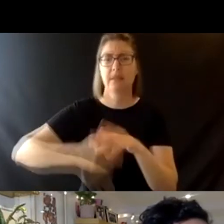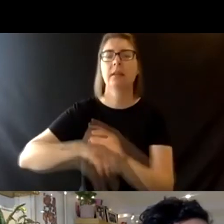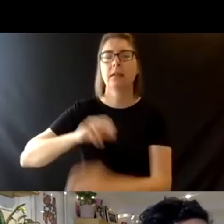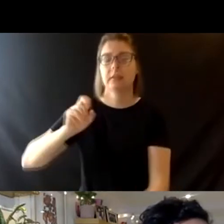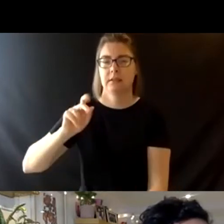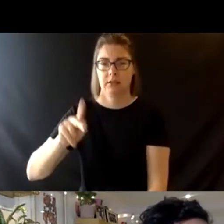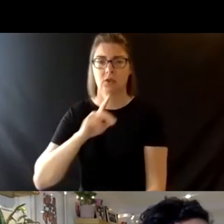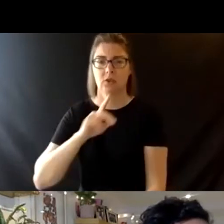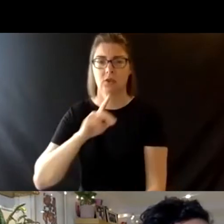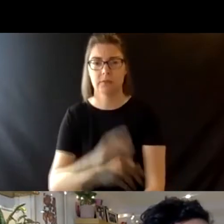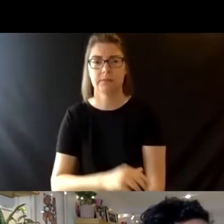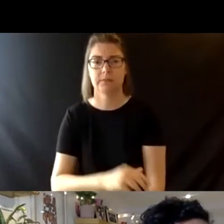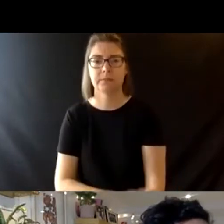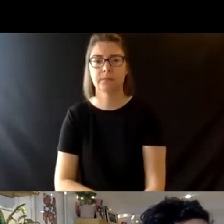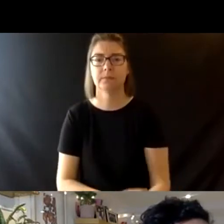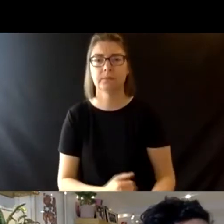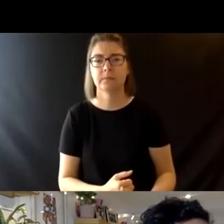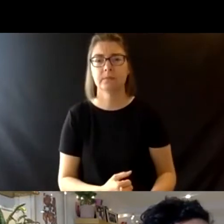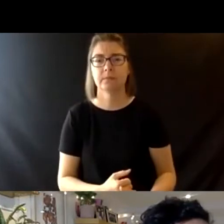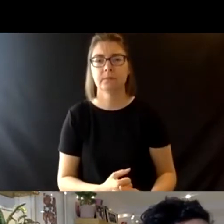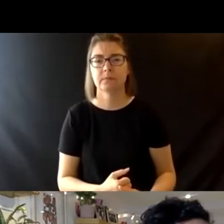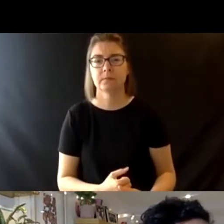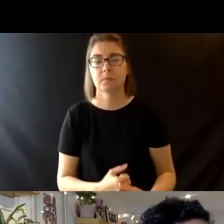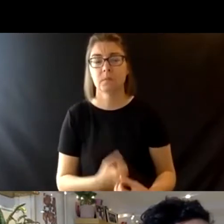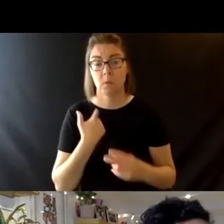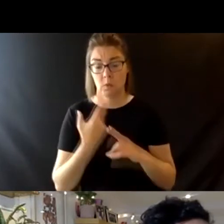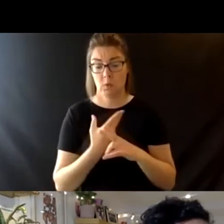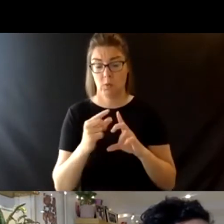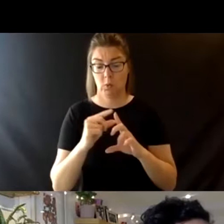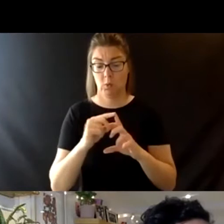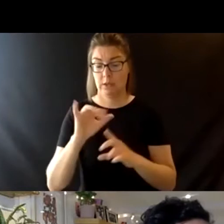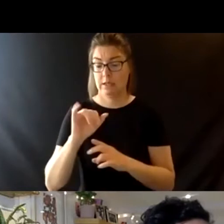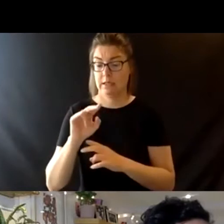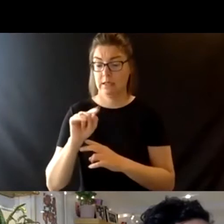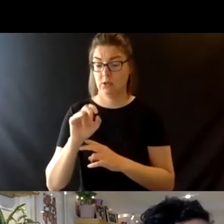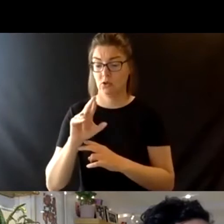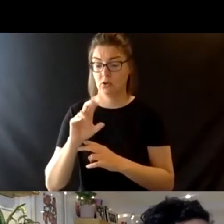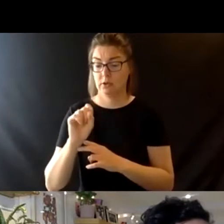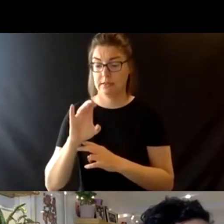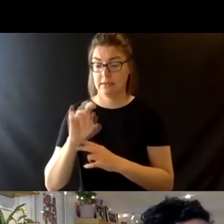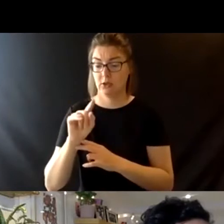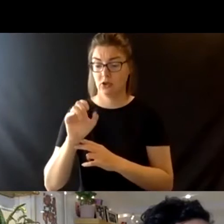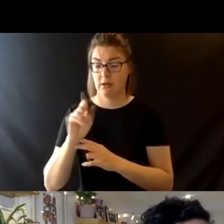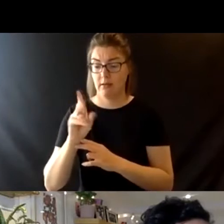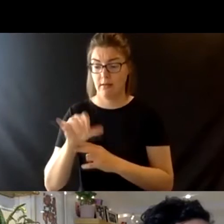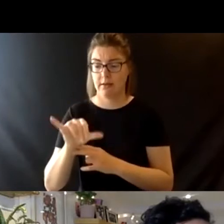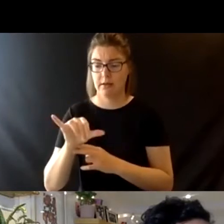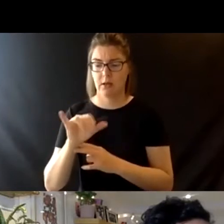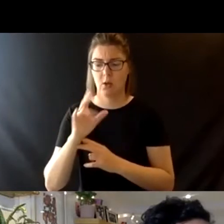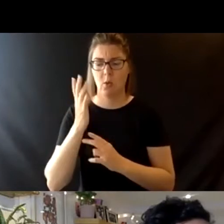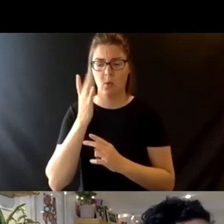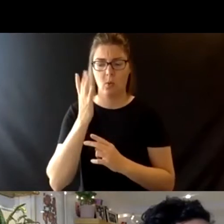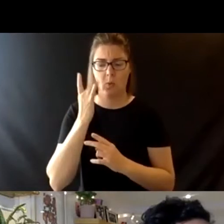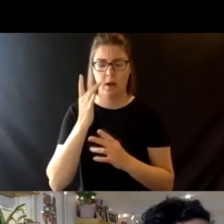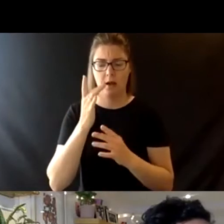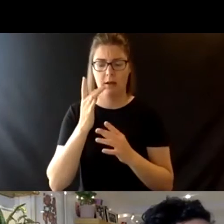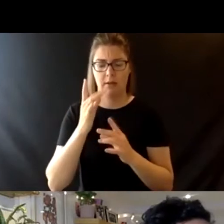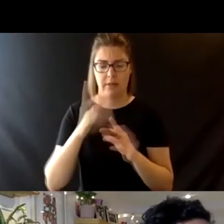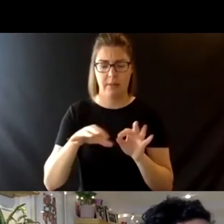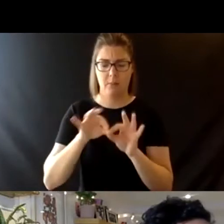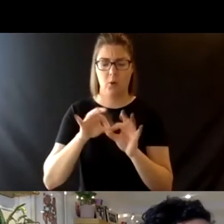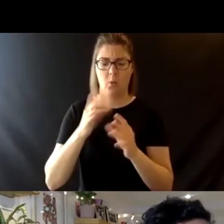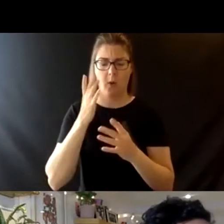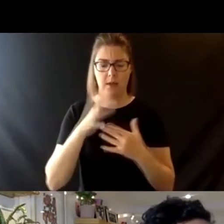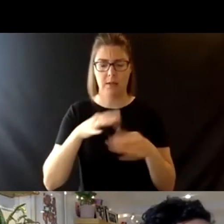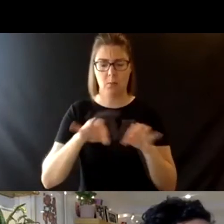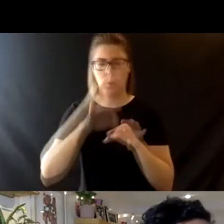question is, what do we mean when we use the term intersectionality? And why is it important to be mindful of intersections of identity